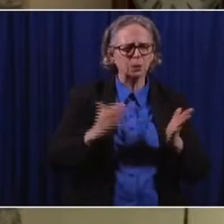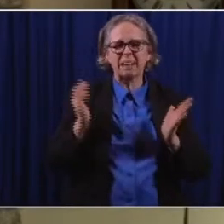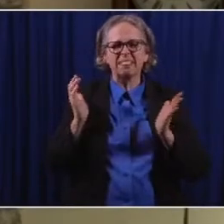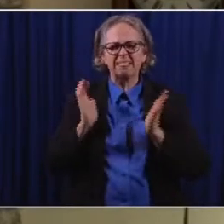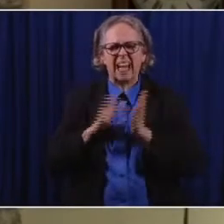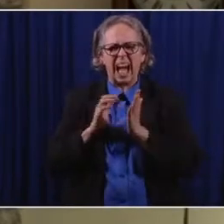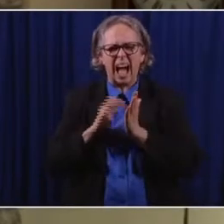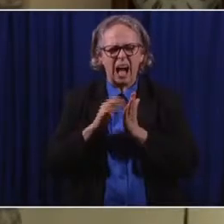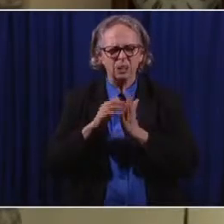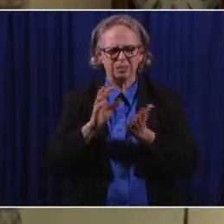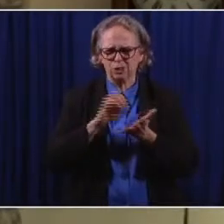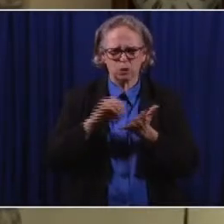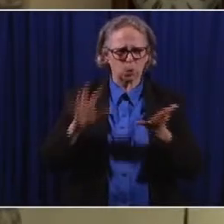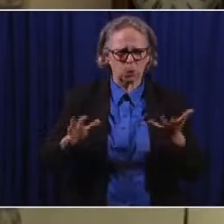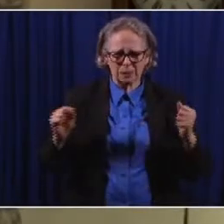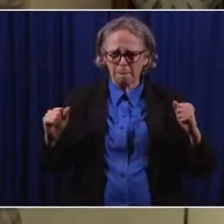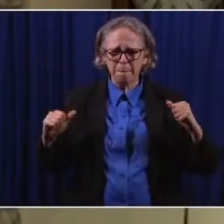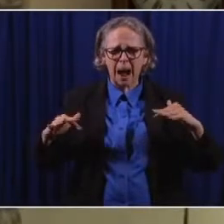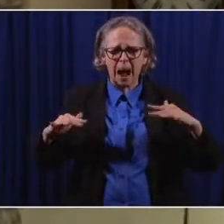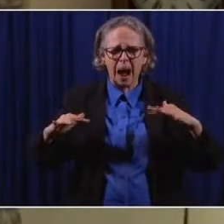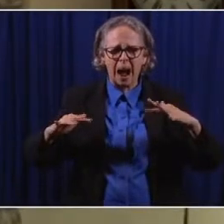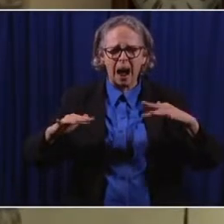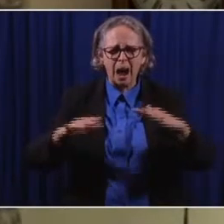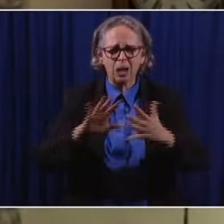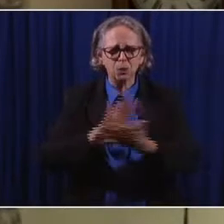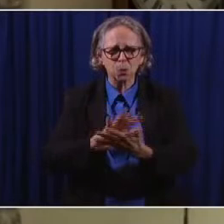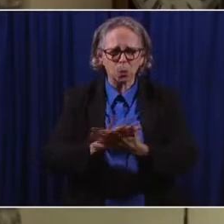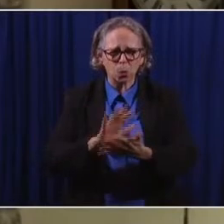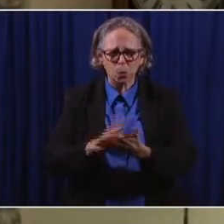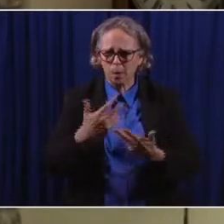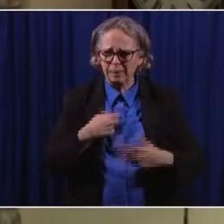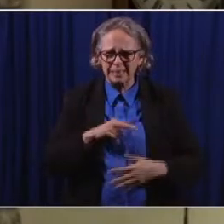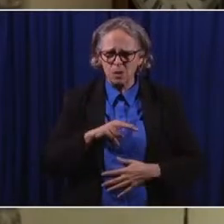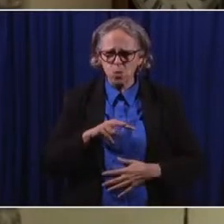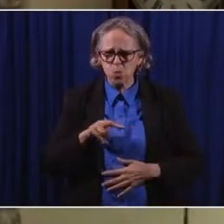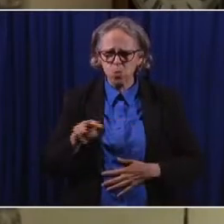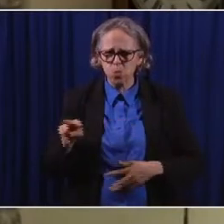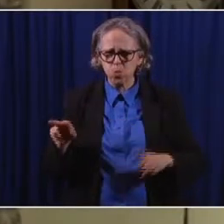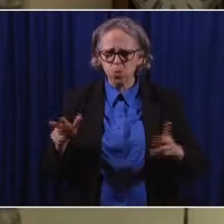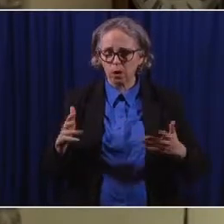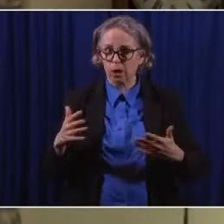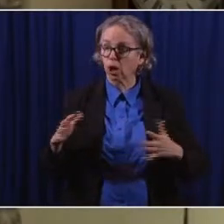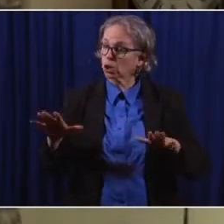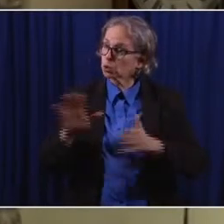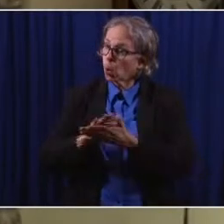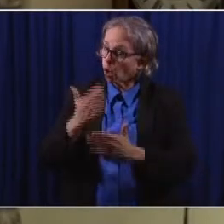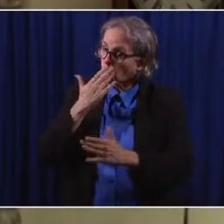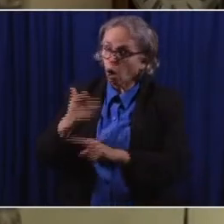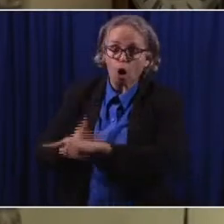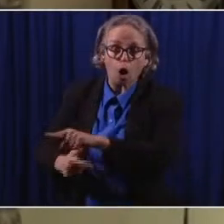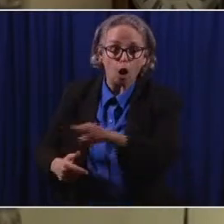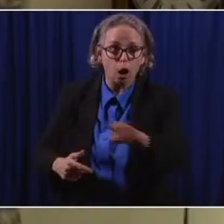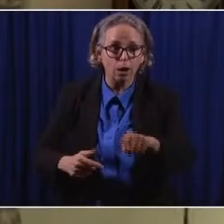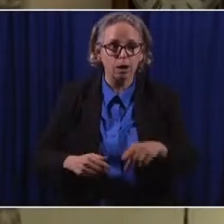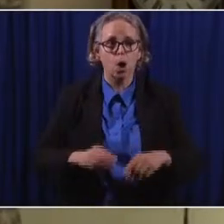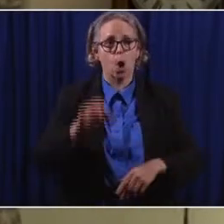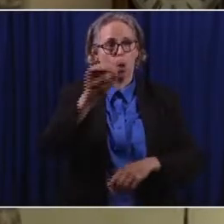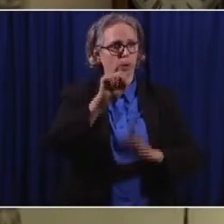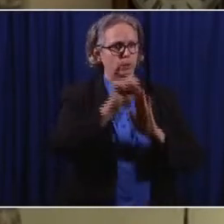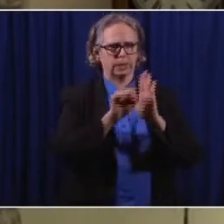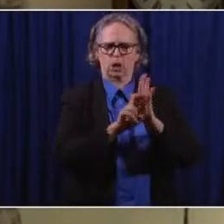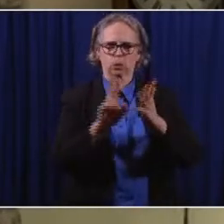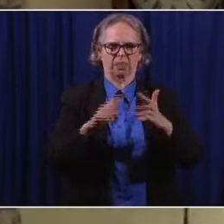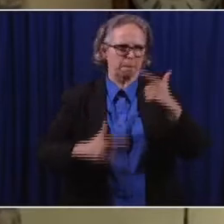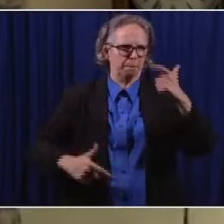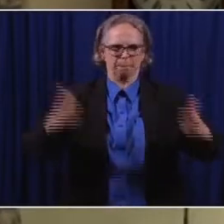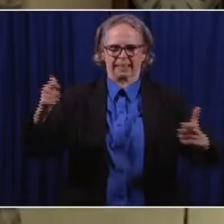What we continue to see, I think our schools are doing a good job. Ohio State, who's the biggest one, obviously, in Franklin County, I think is doing a